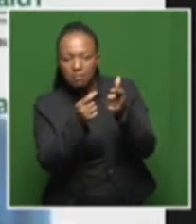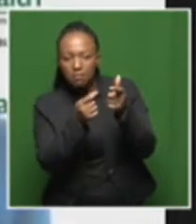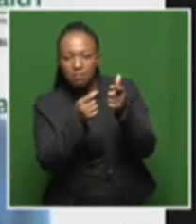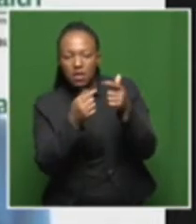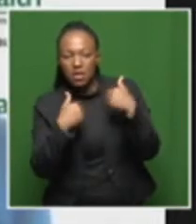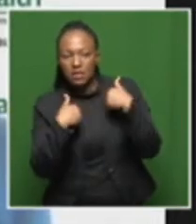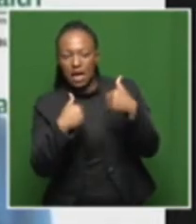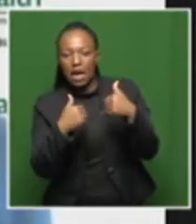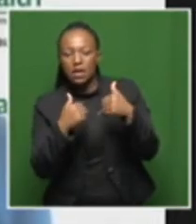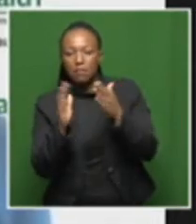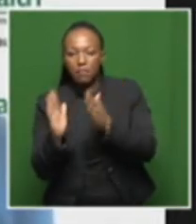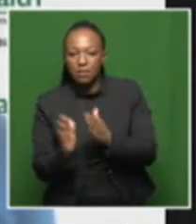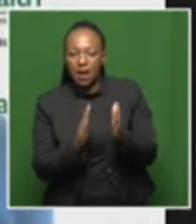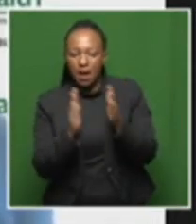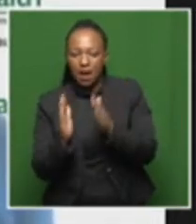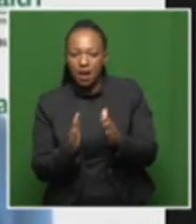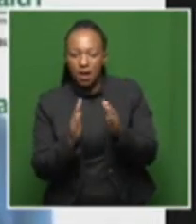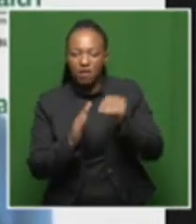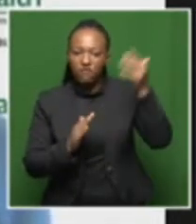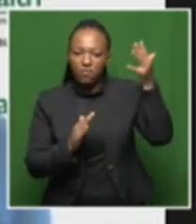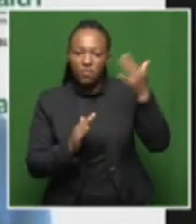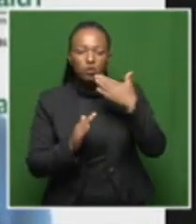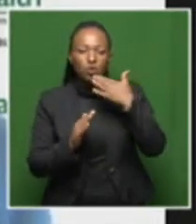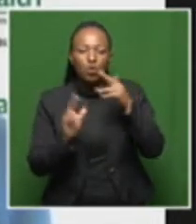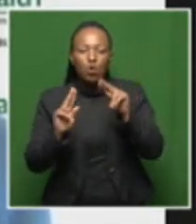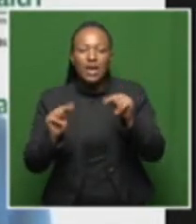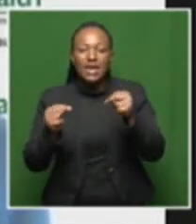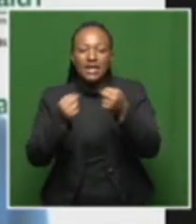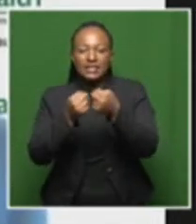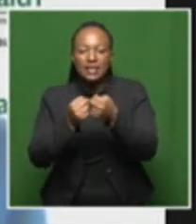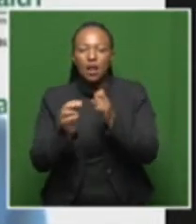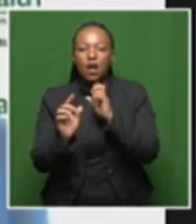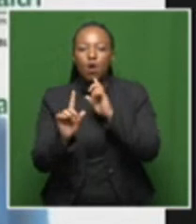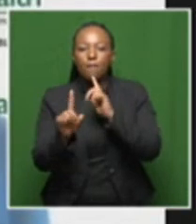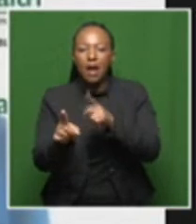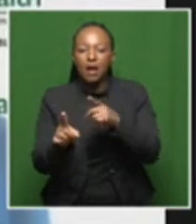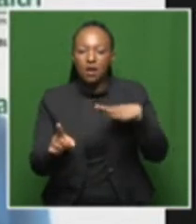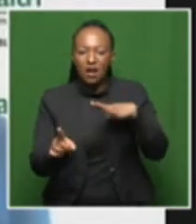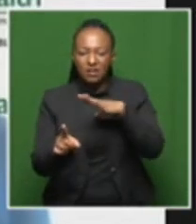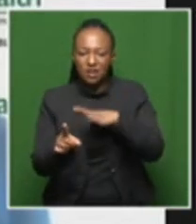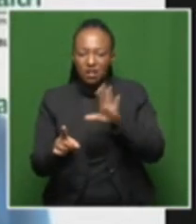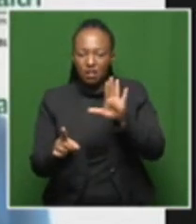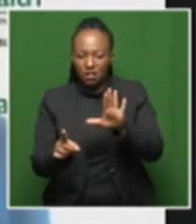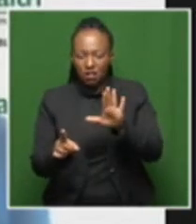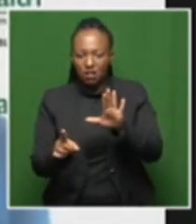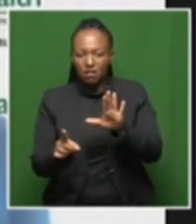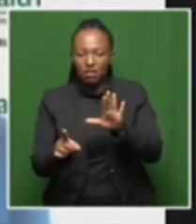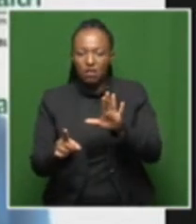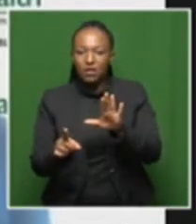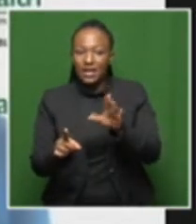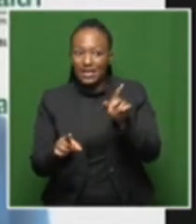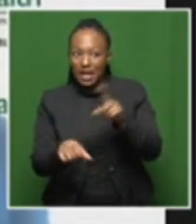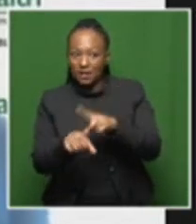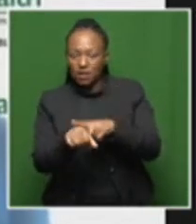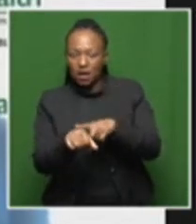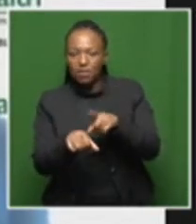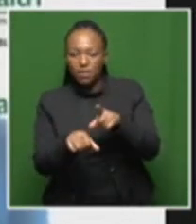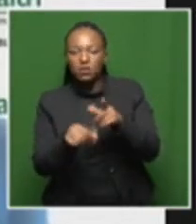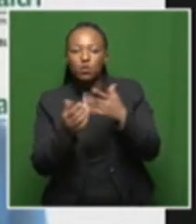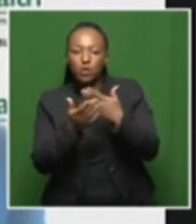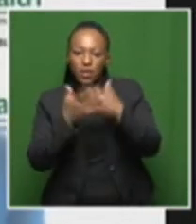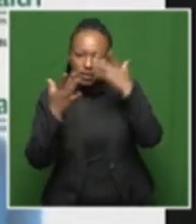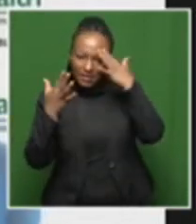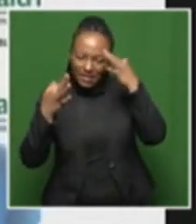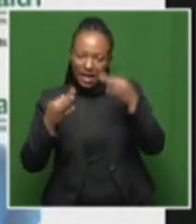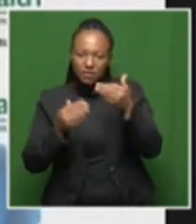preparing for presentation to the National Coronavirus Command Council. It will be at that time that then there will be a decision that